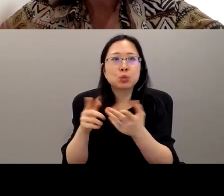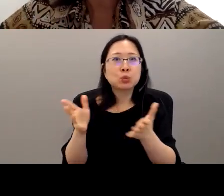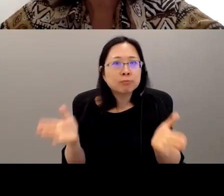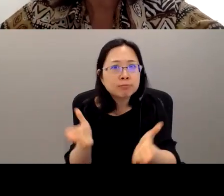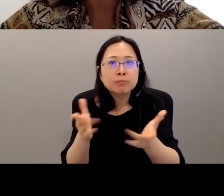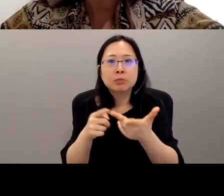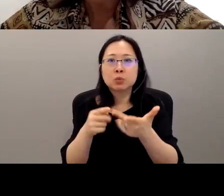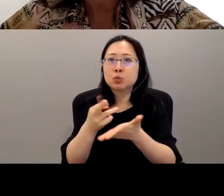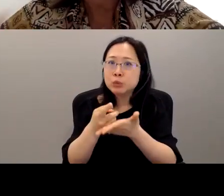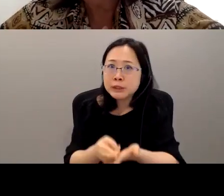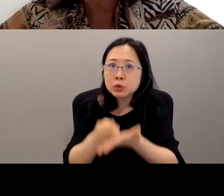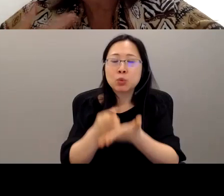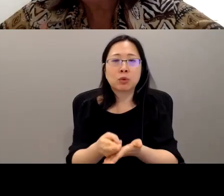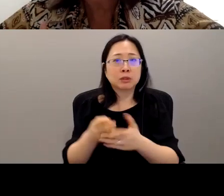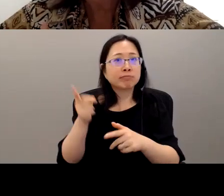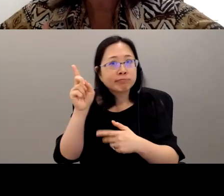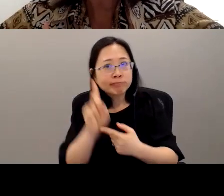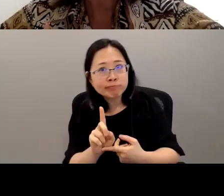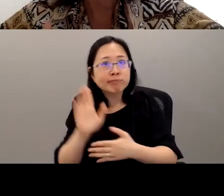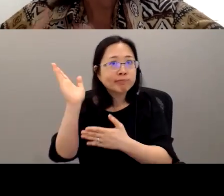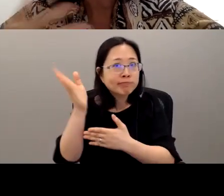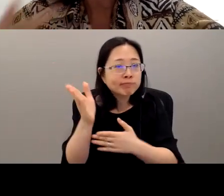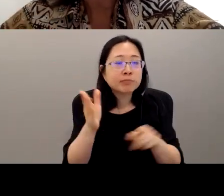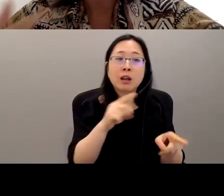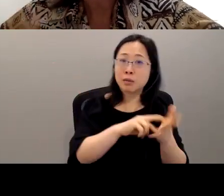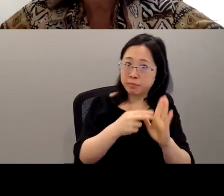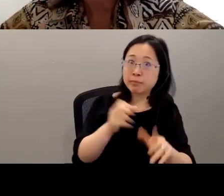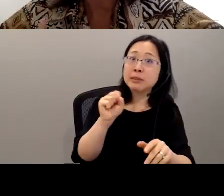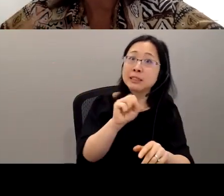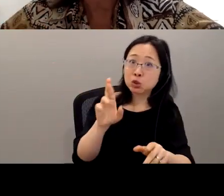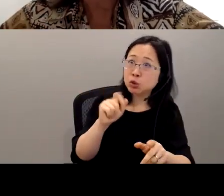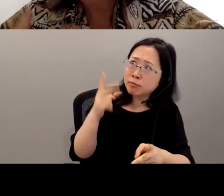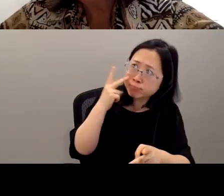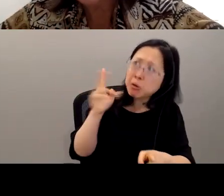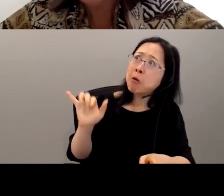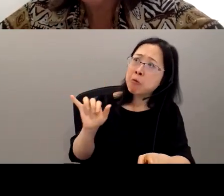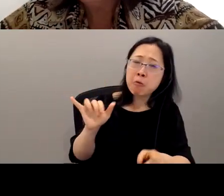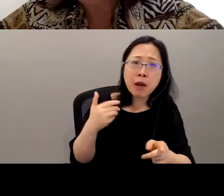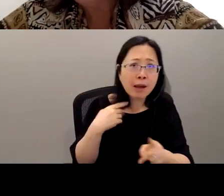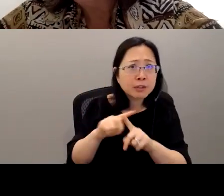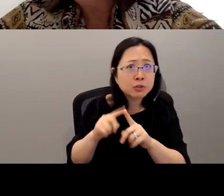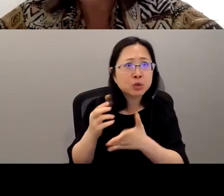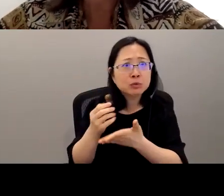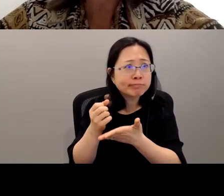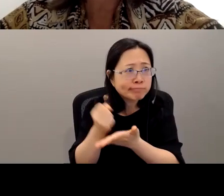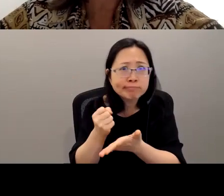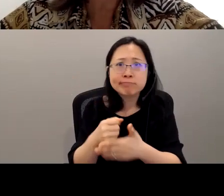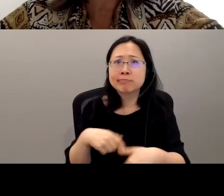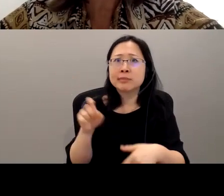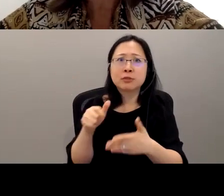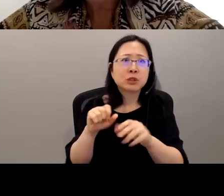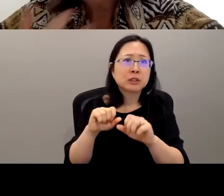feel comfortable that they know what those services are and who they can talk to if they need that